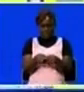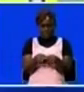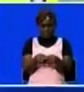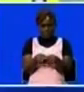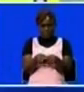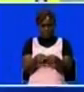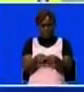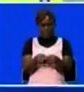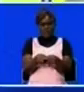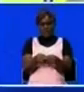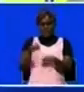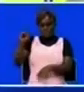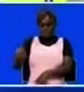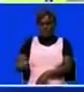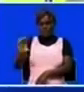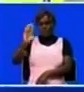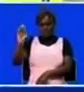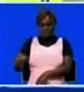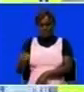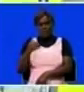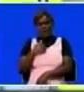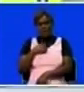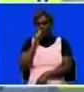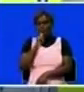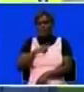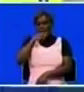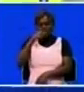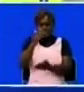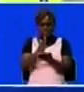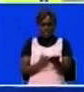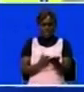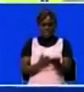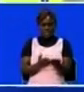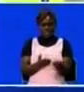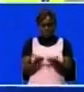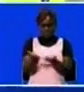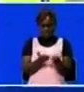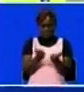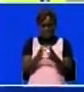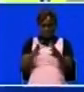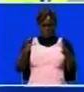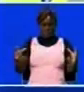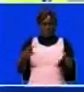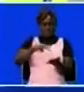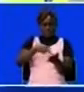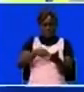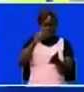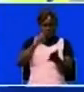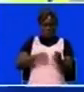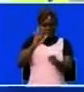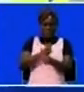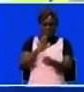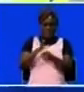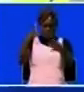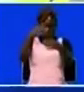US or in South Africa, we are going to have the private sector entering into this industry. What we mean is that many companies will